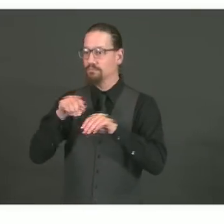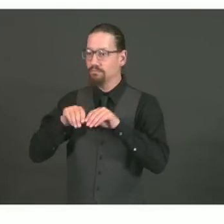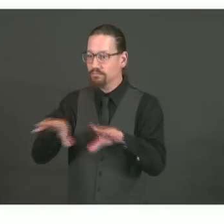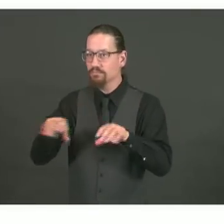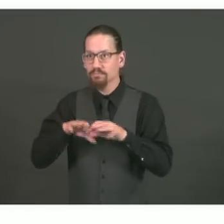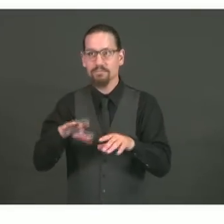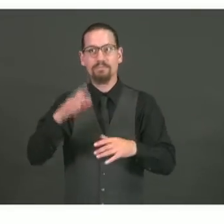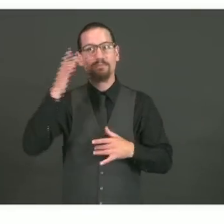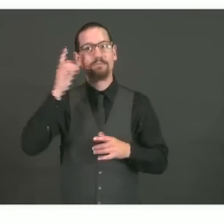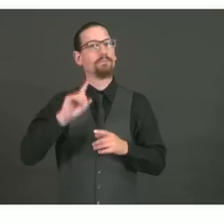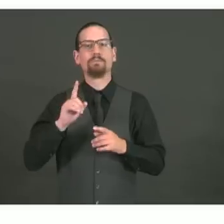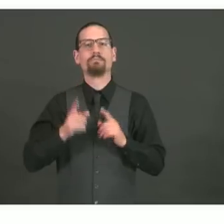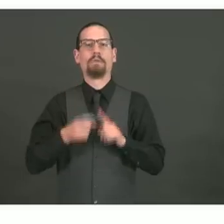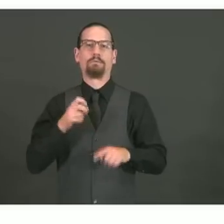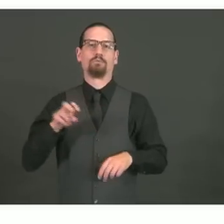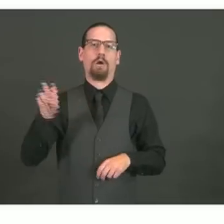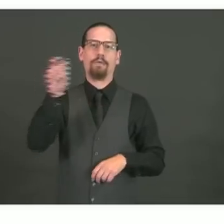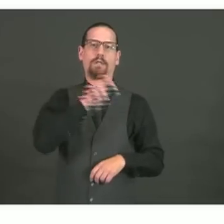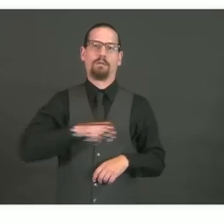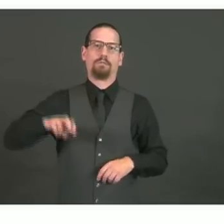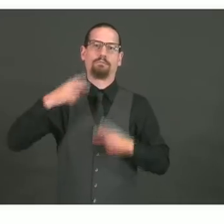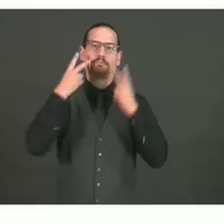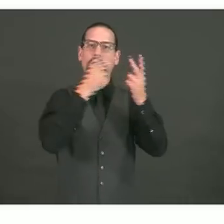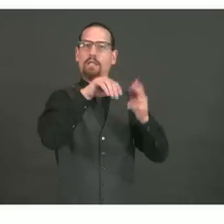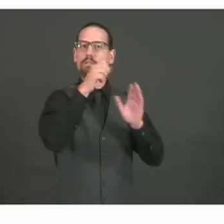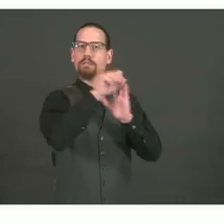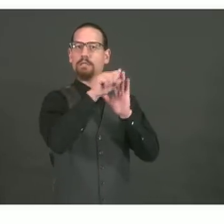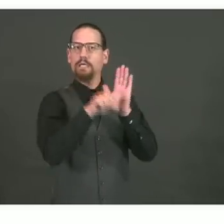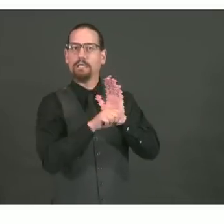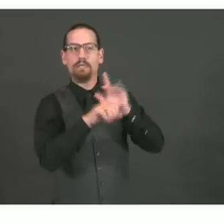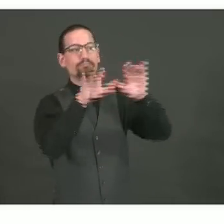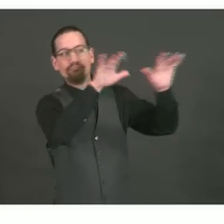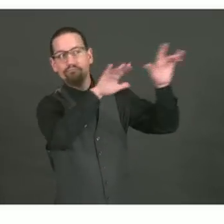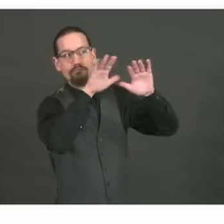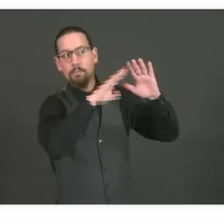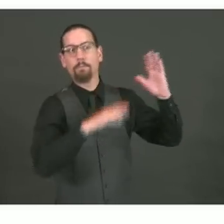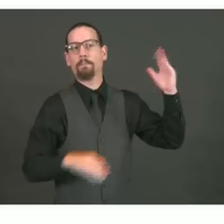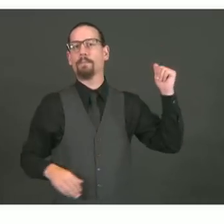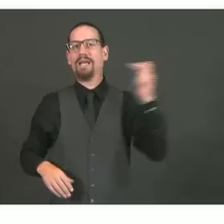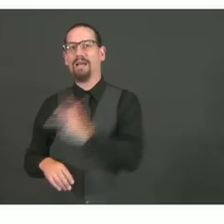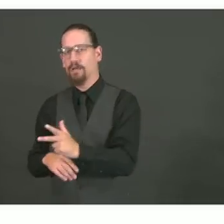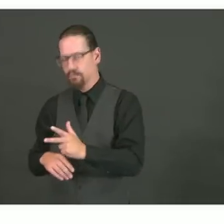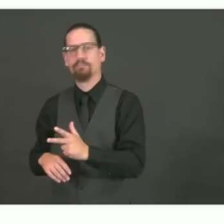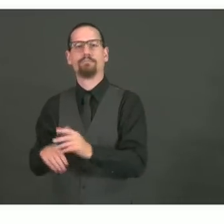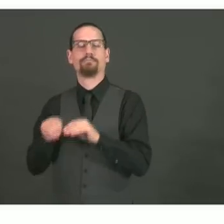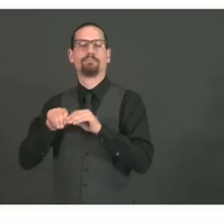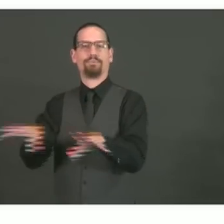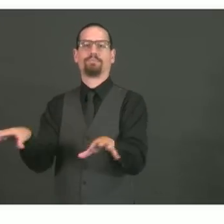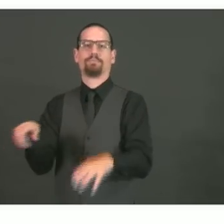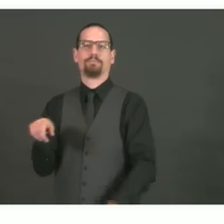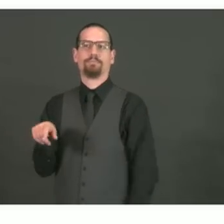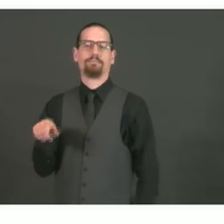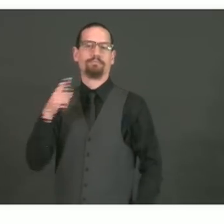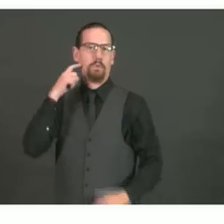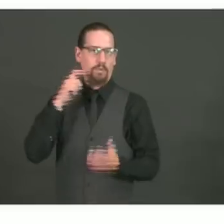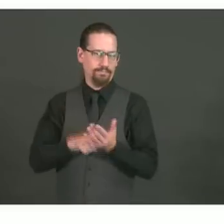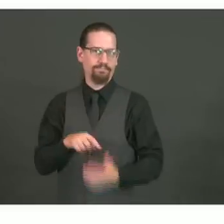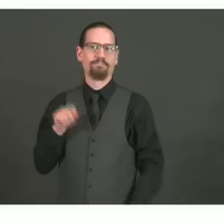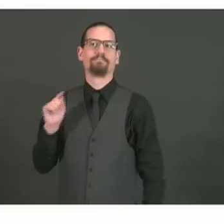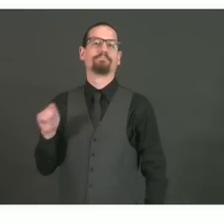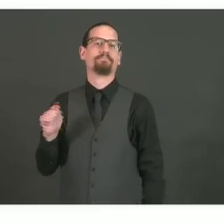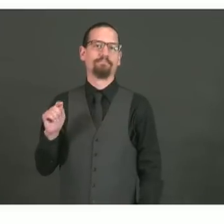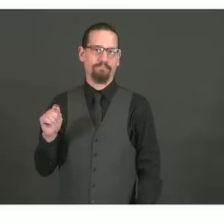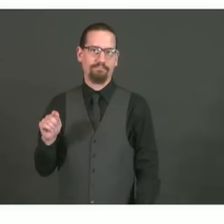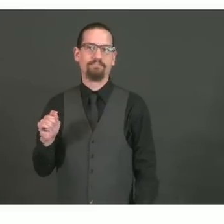traveling, if you're a Rhode Islander who's traveling, or if you're coming back to Rhode Island from one of these 34 states, you must